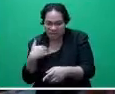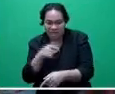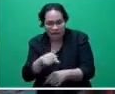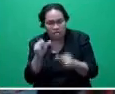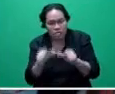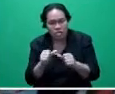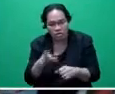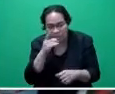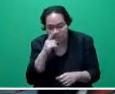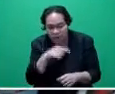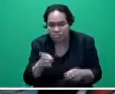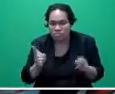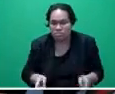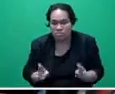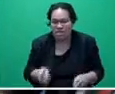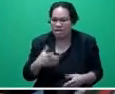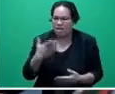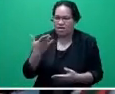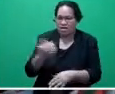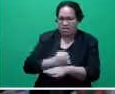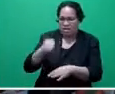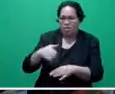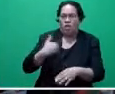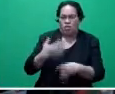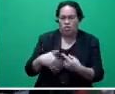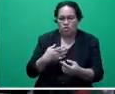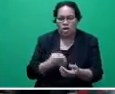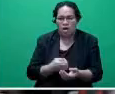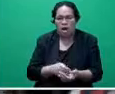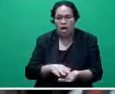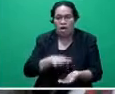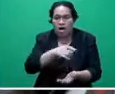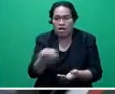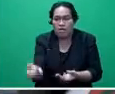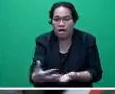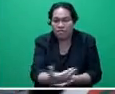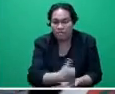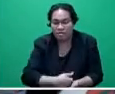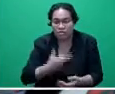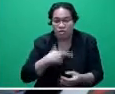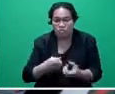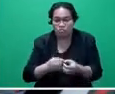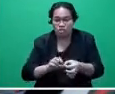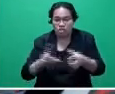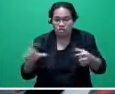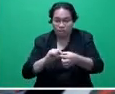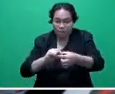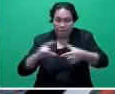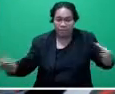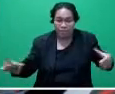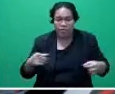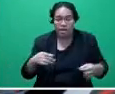people, given the dismal record of this government to raise revenue via loans to bridge the wide gap created at all-time